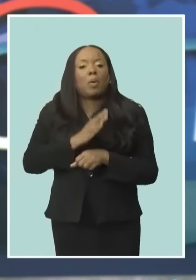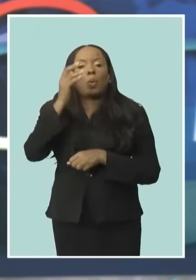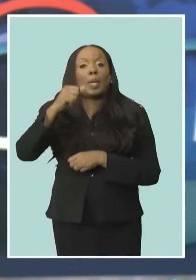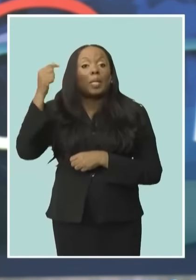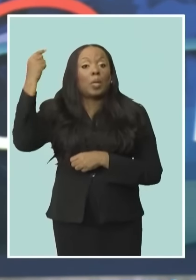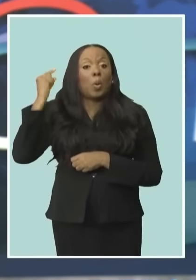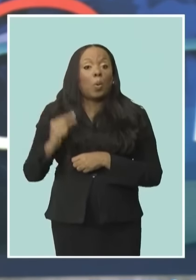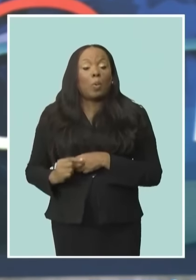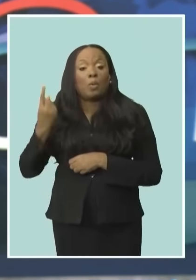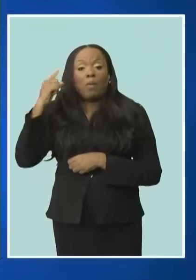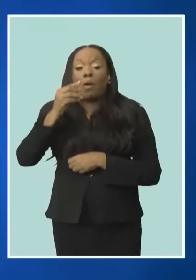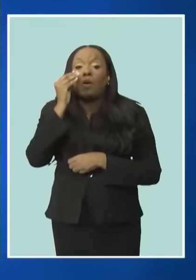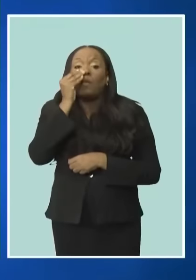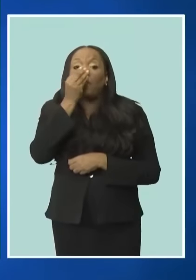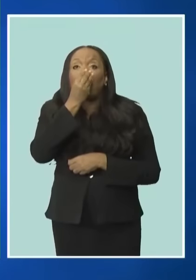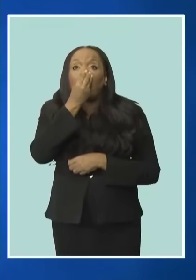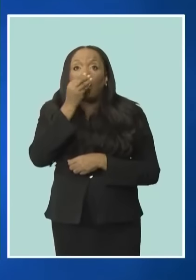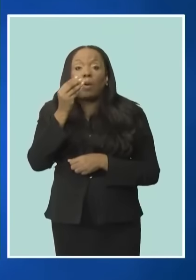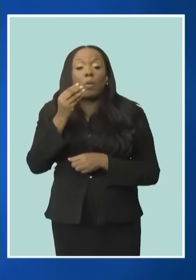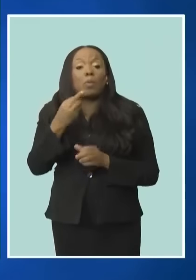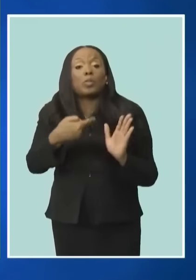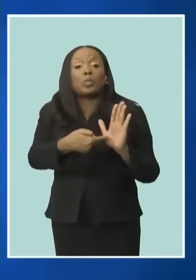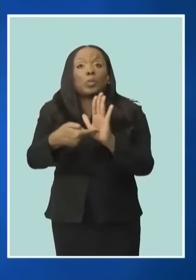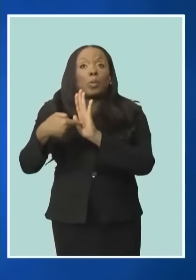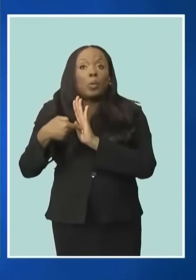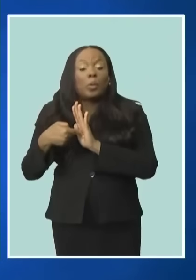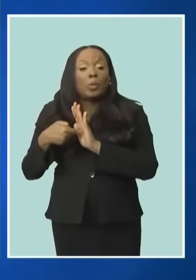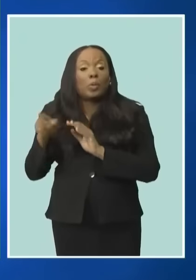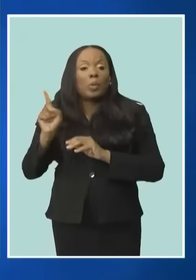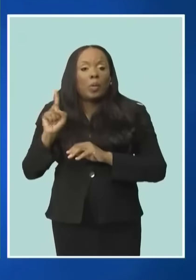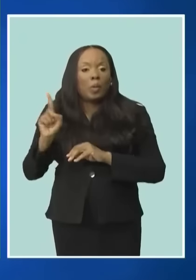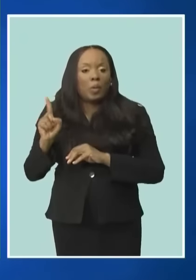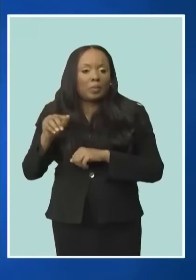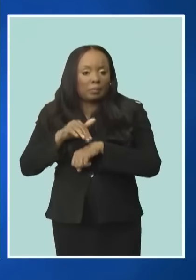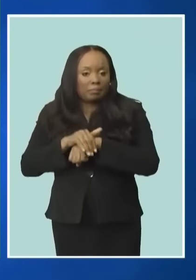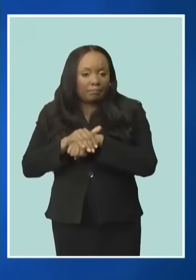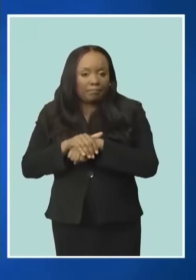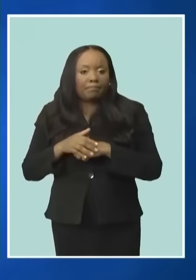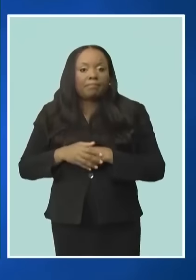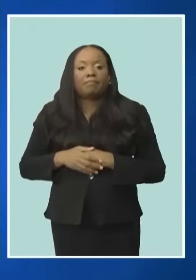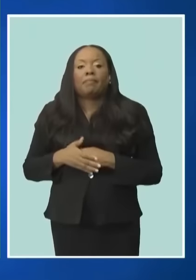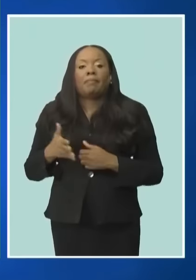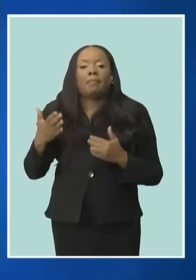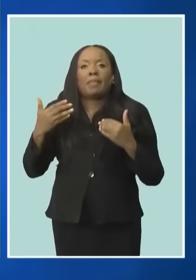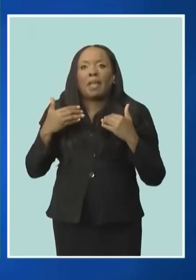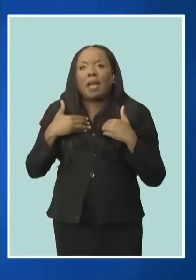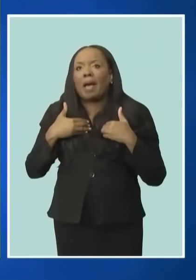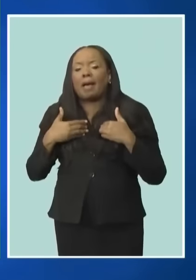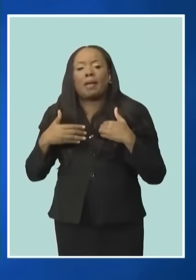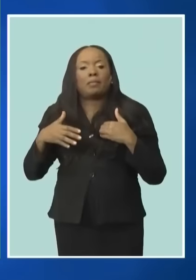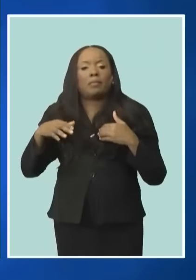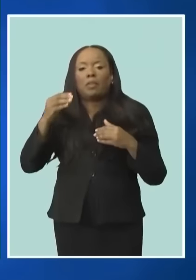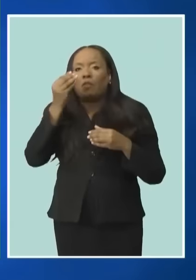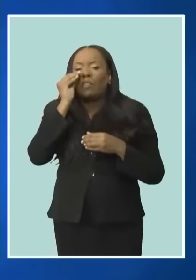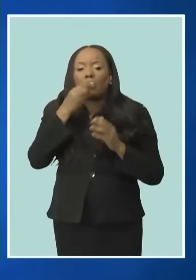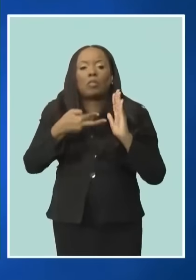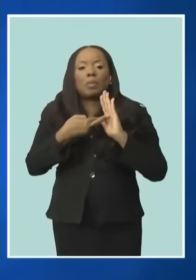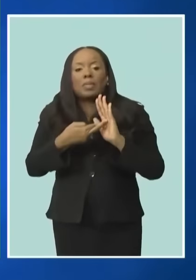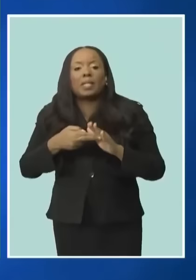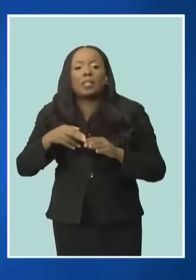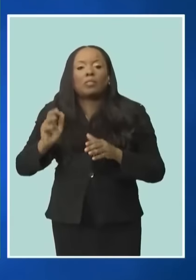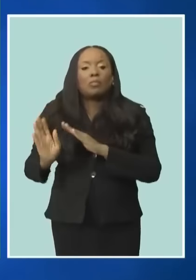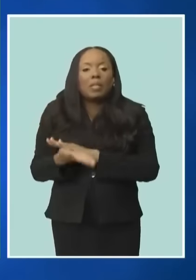This year's theme was Bajans Love to Play and paid tribute to 5 pastimes: cricket, drafts, road